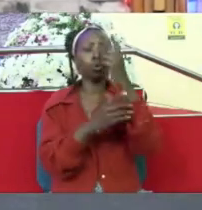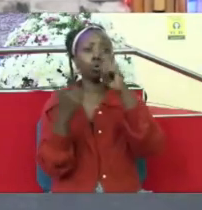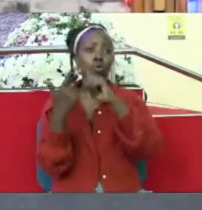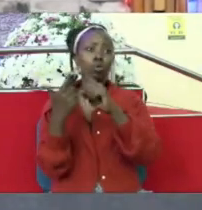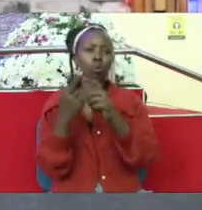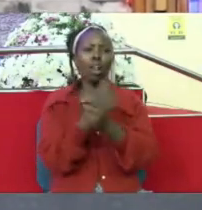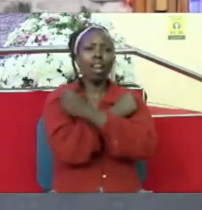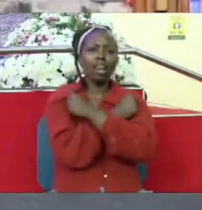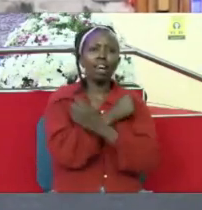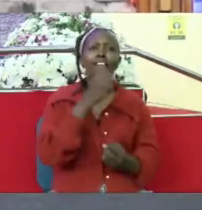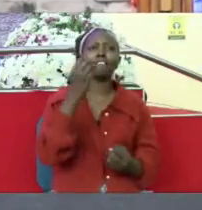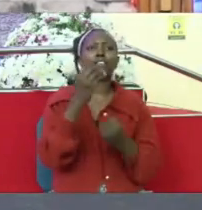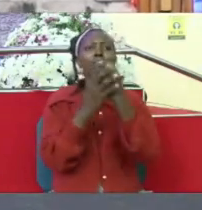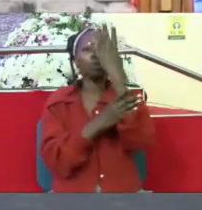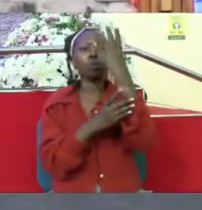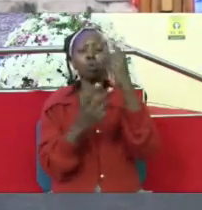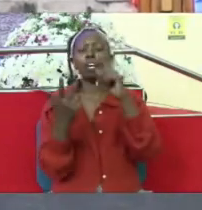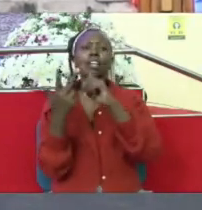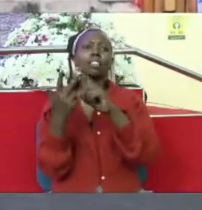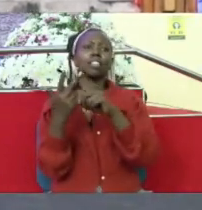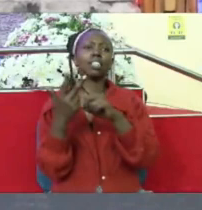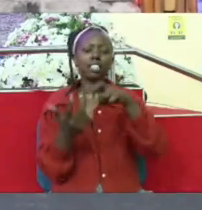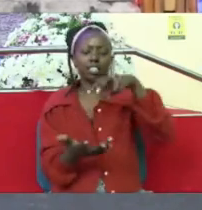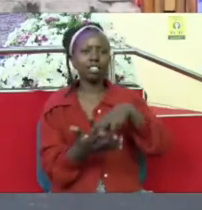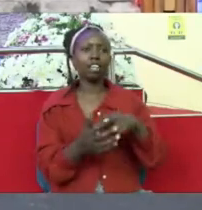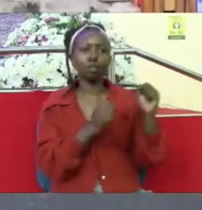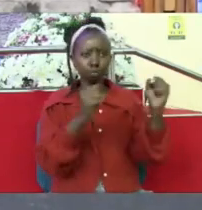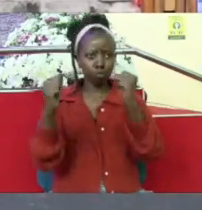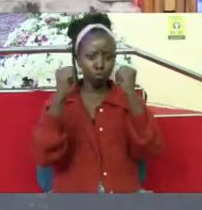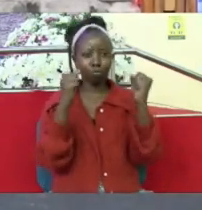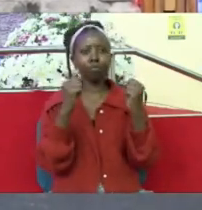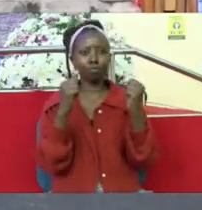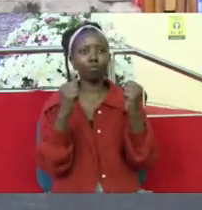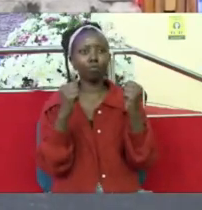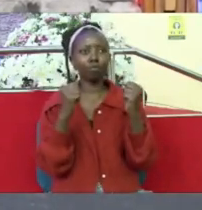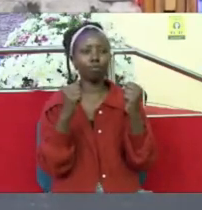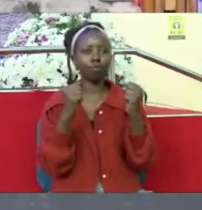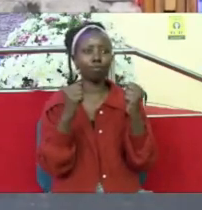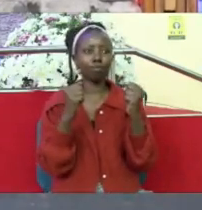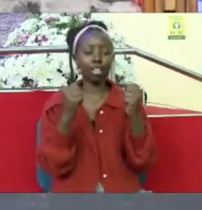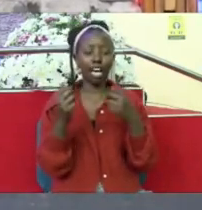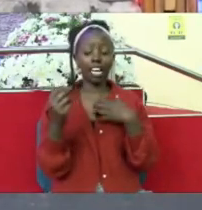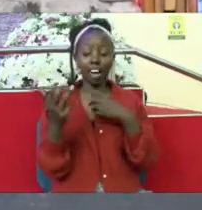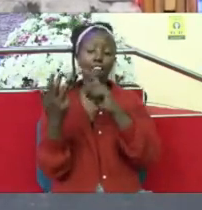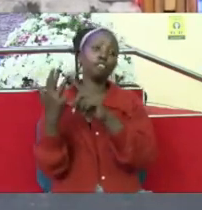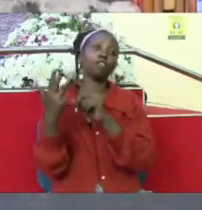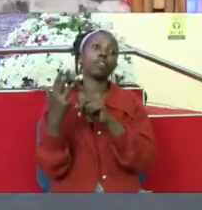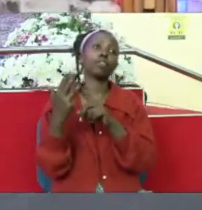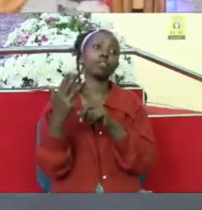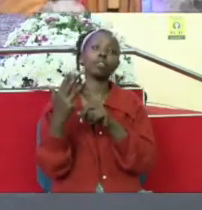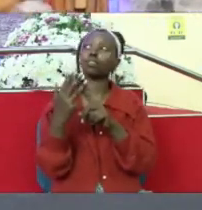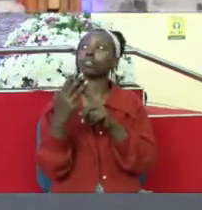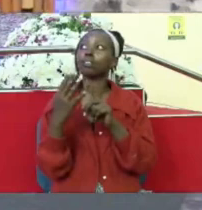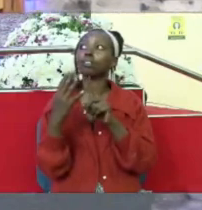wenu unazidi. And you are standing tough. Na mmesimama kima. Wow. And there is a fourth one. Na kuna cha nne. All this you